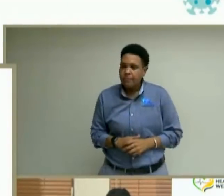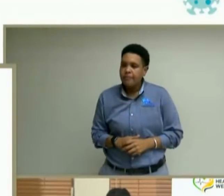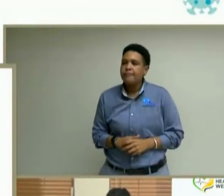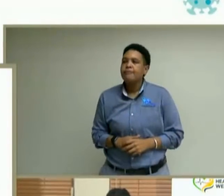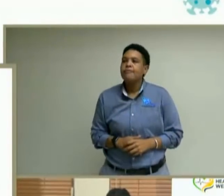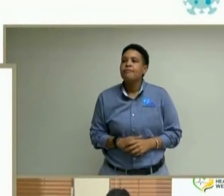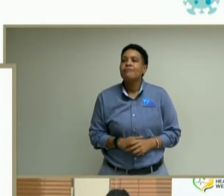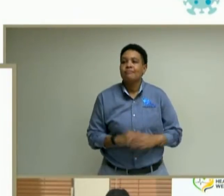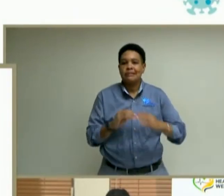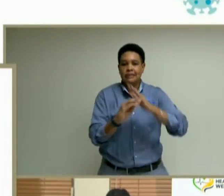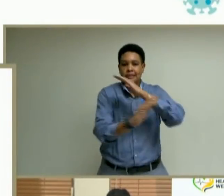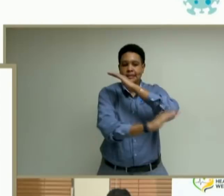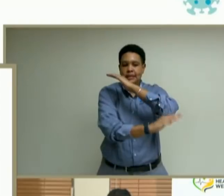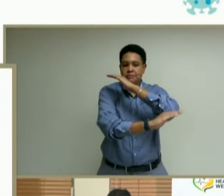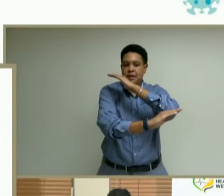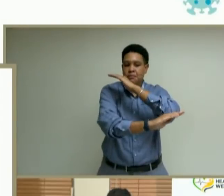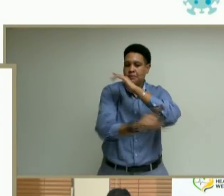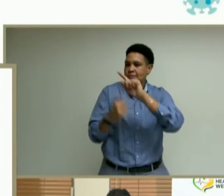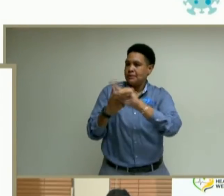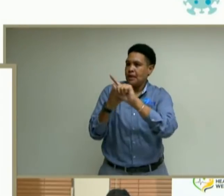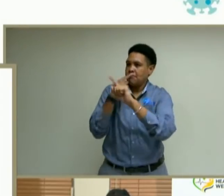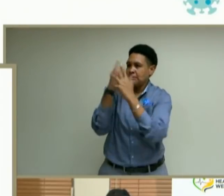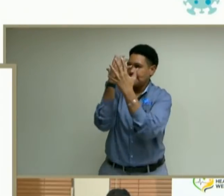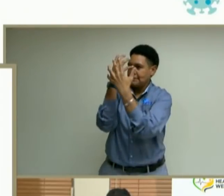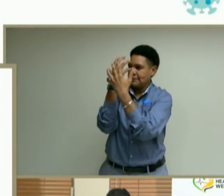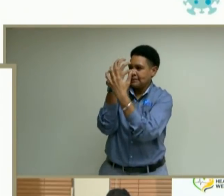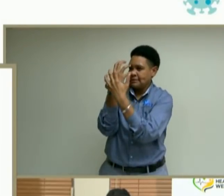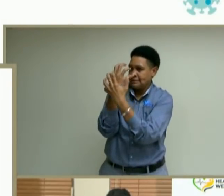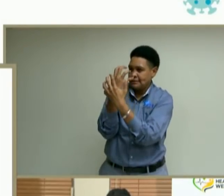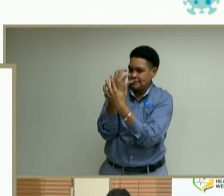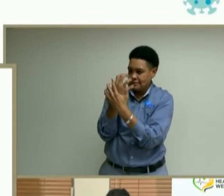In September, it became darker, and